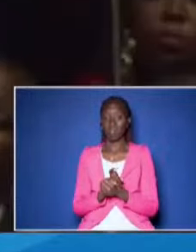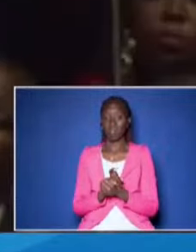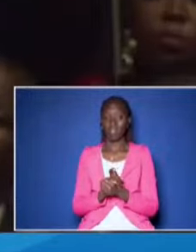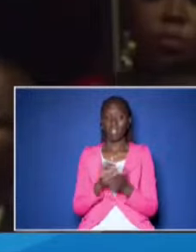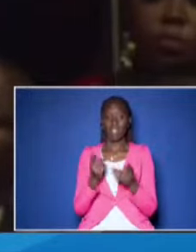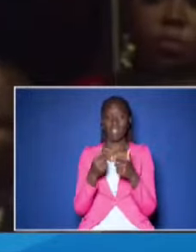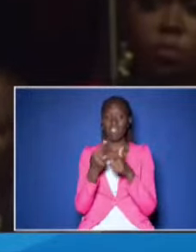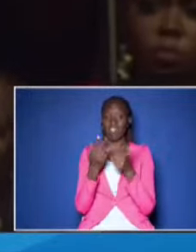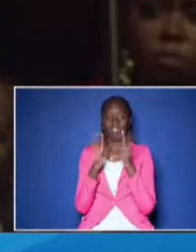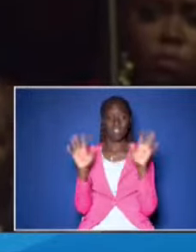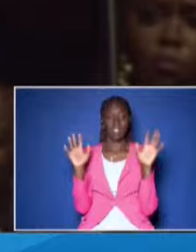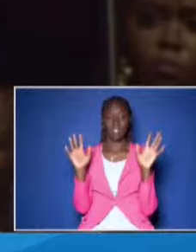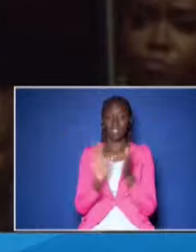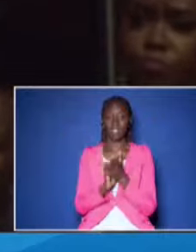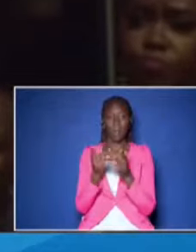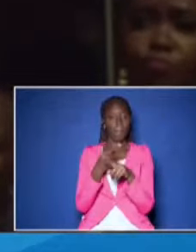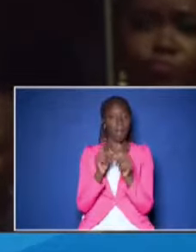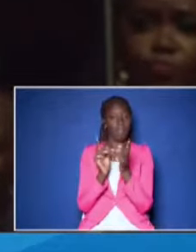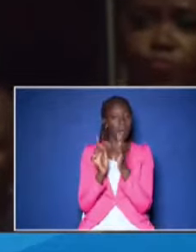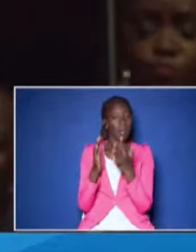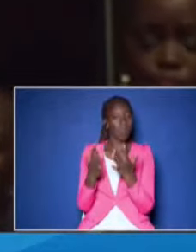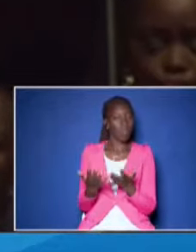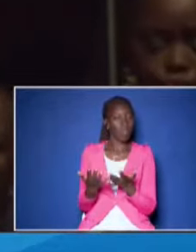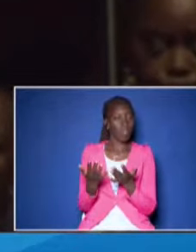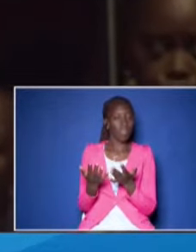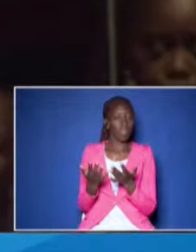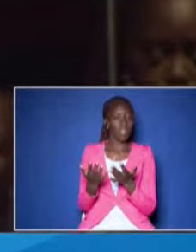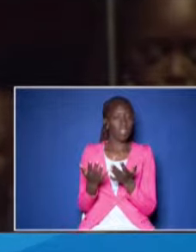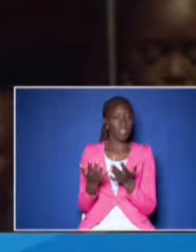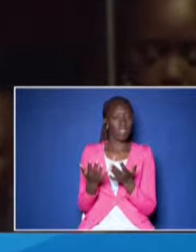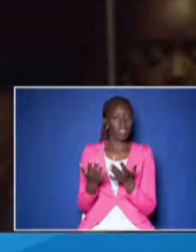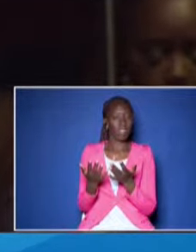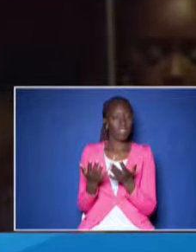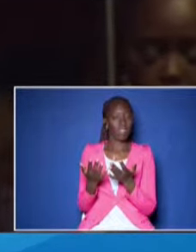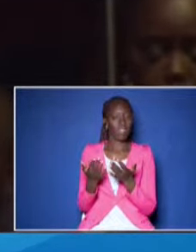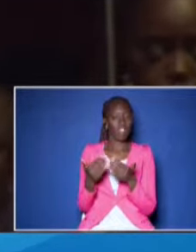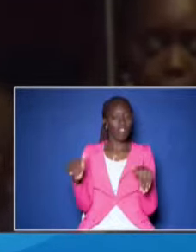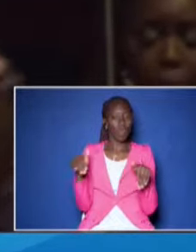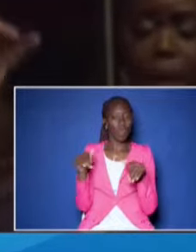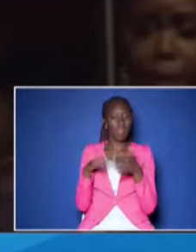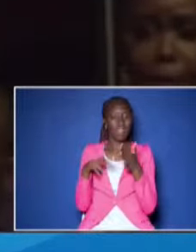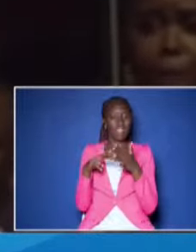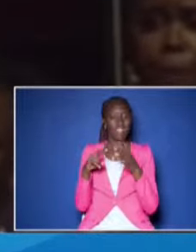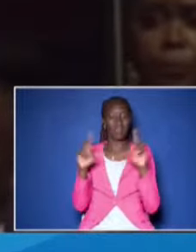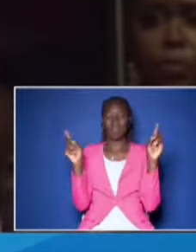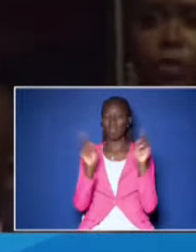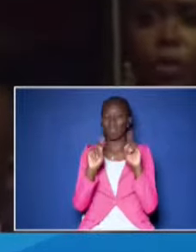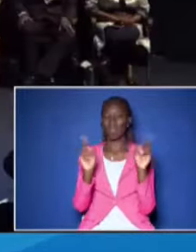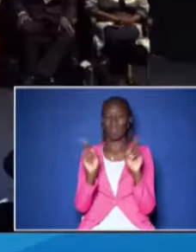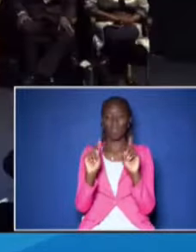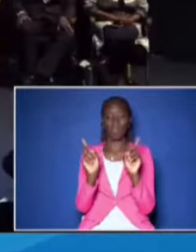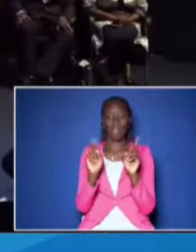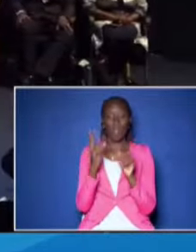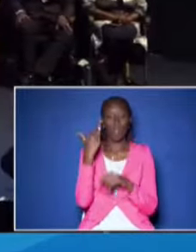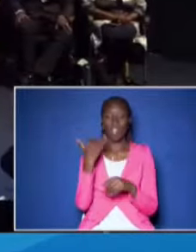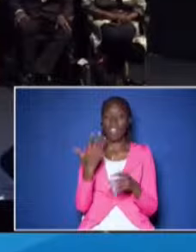it's over but the Bible you cannot stop reading